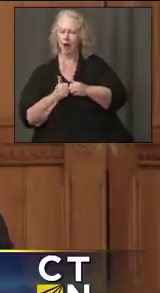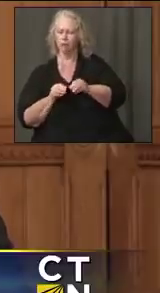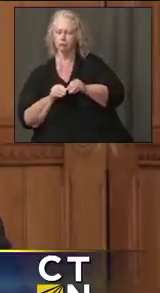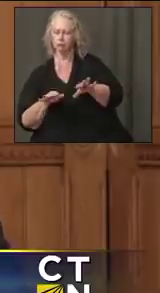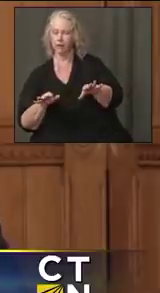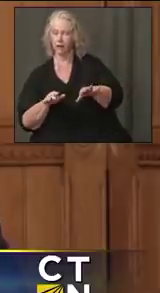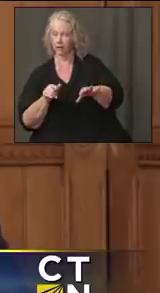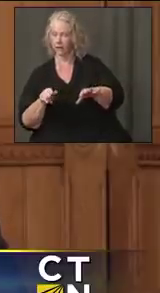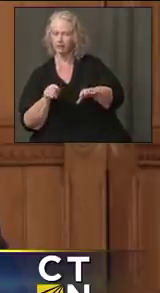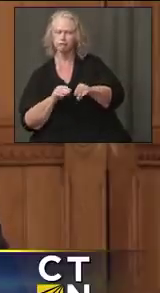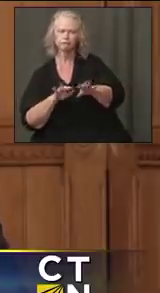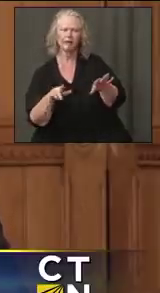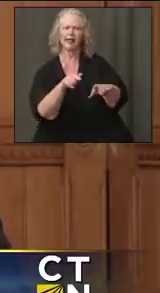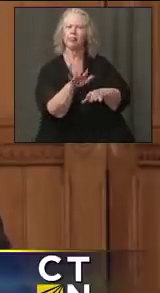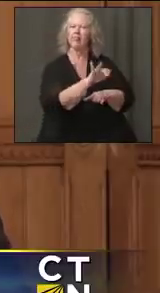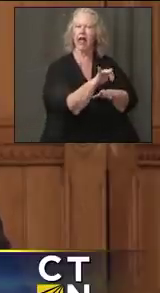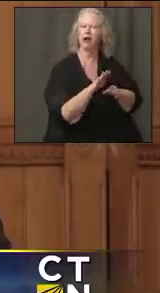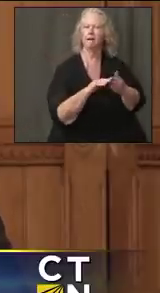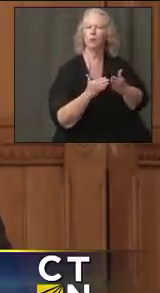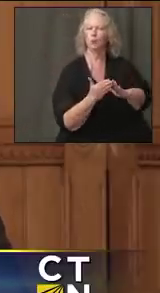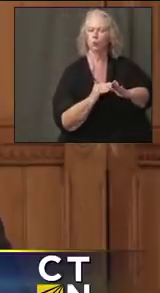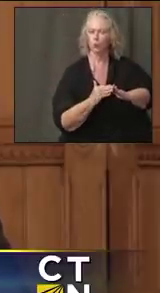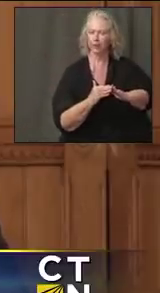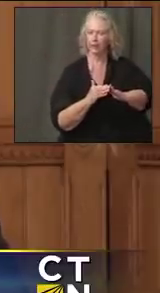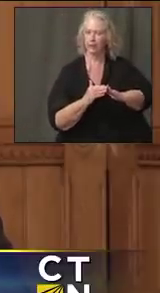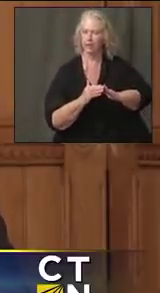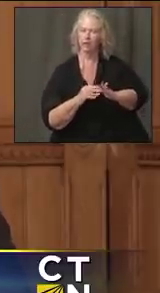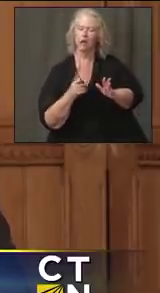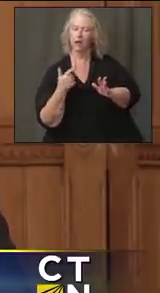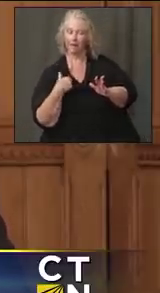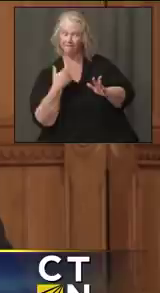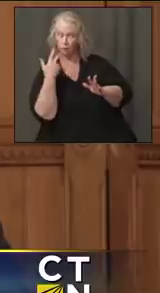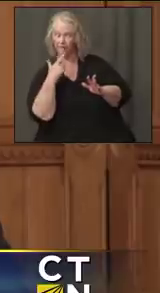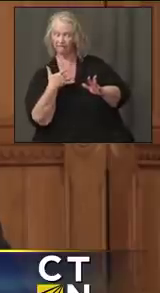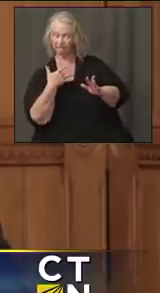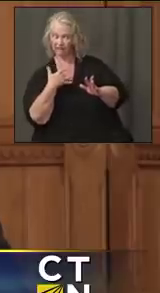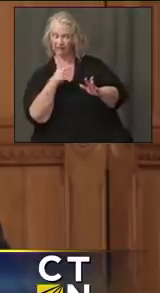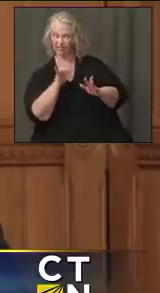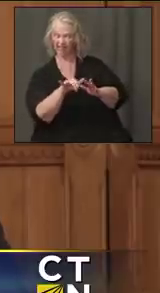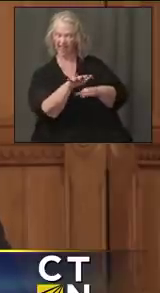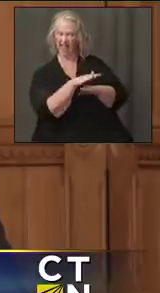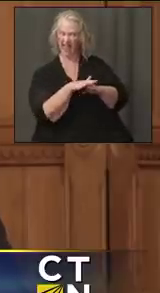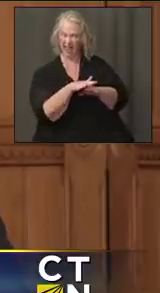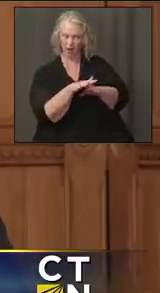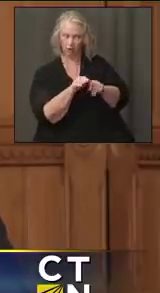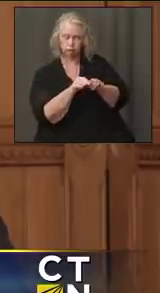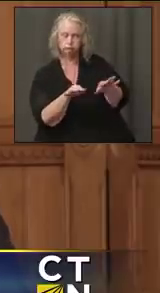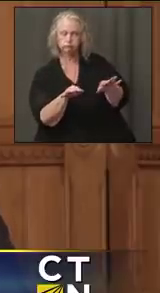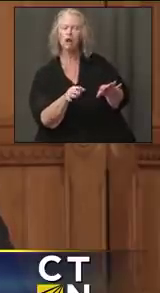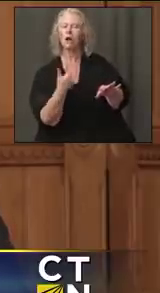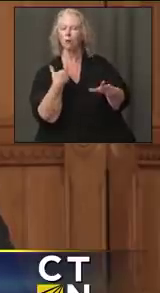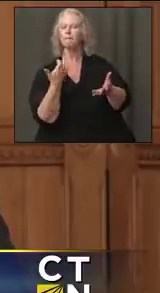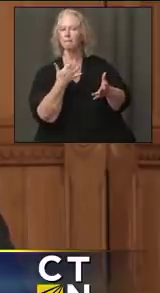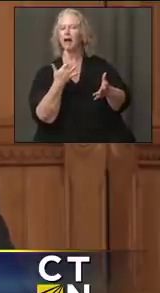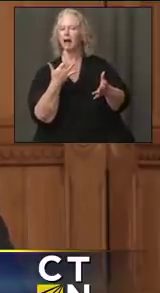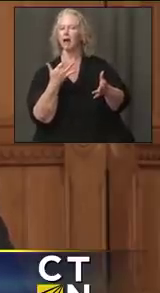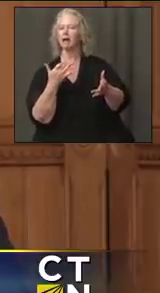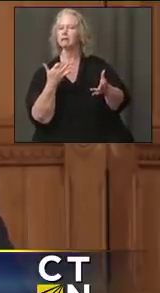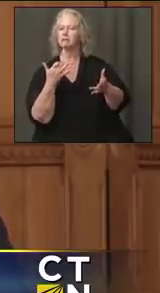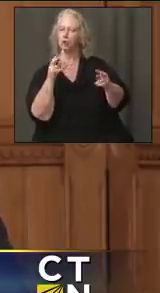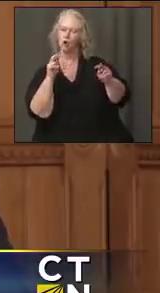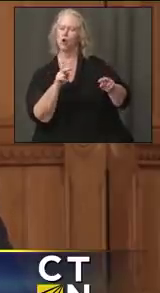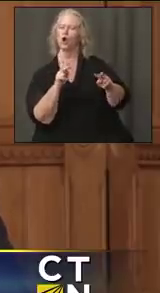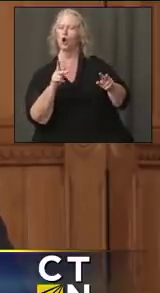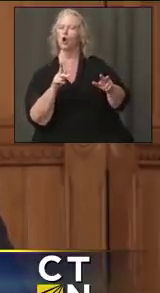the cases in the community are such that it would require a ramping down, it would be recommended. So we're going to be basing it on community trends